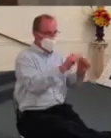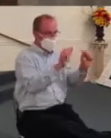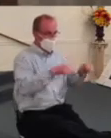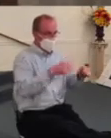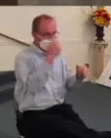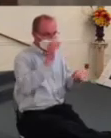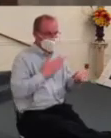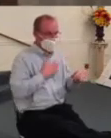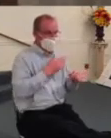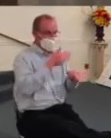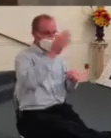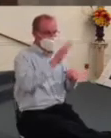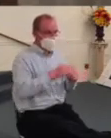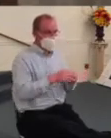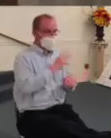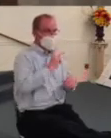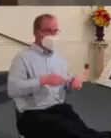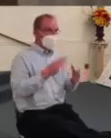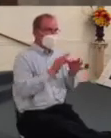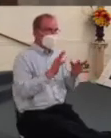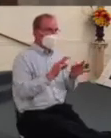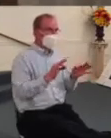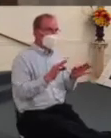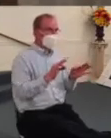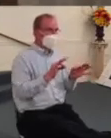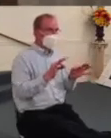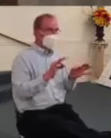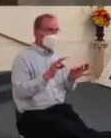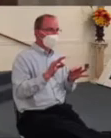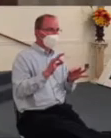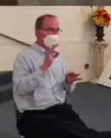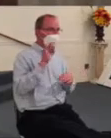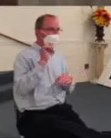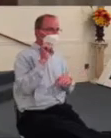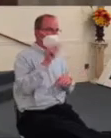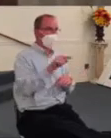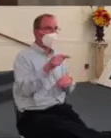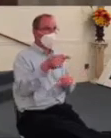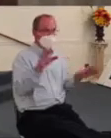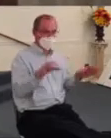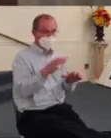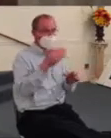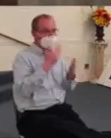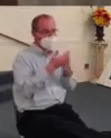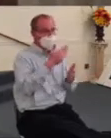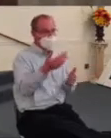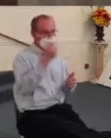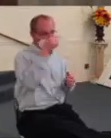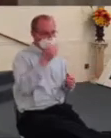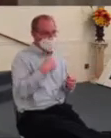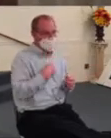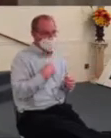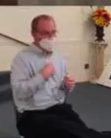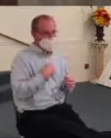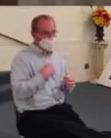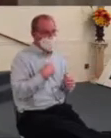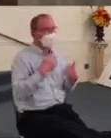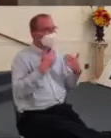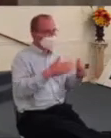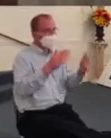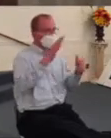you've done good things for me. Go ahead, take it. This is what David